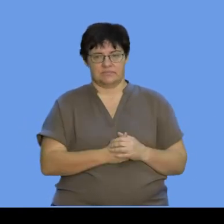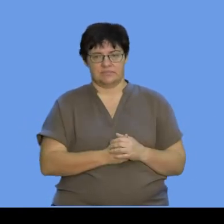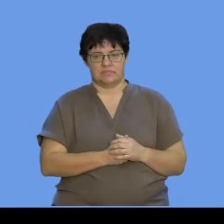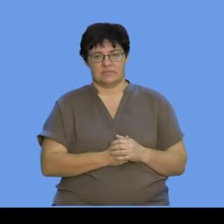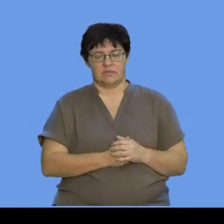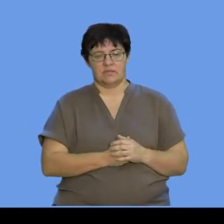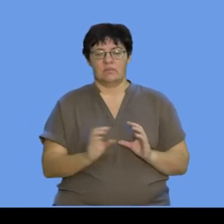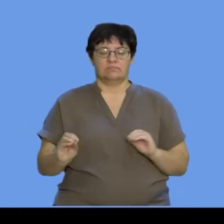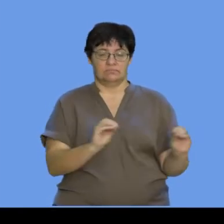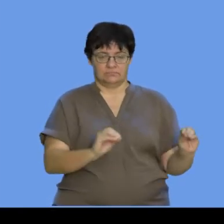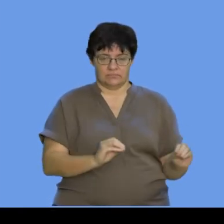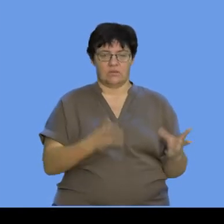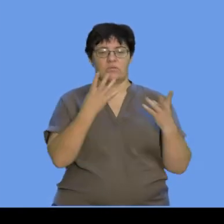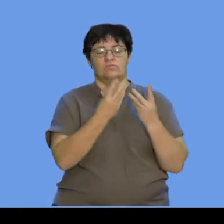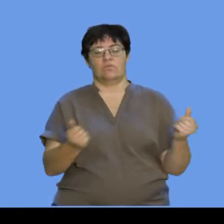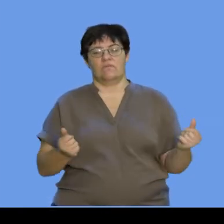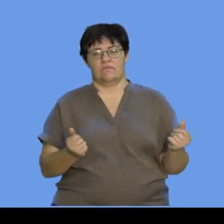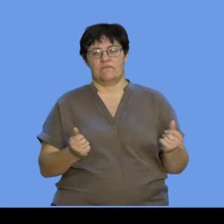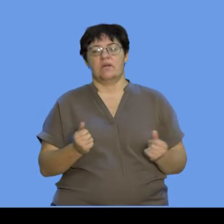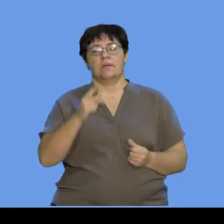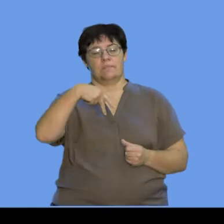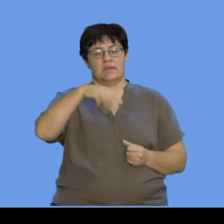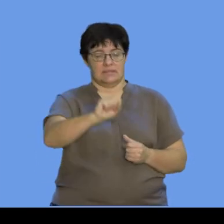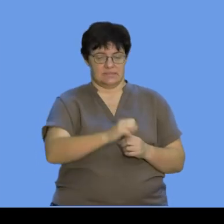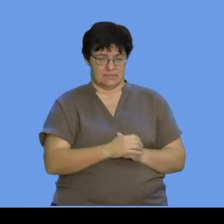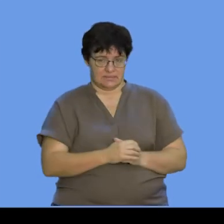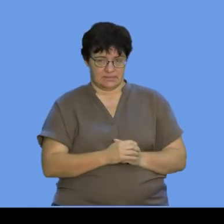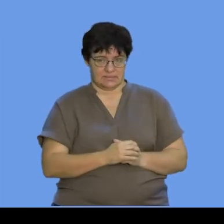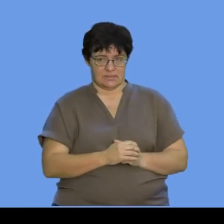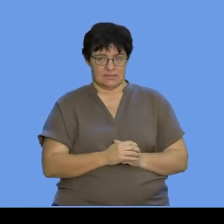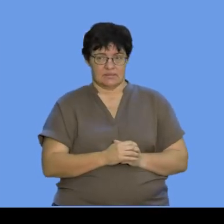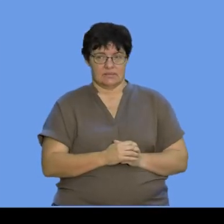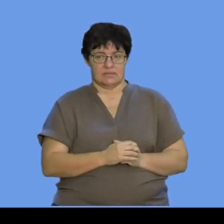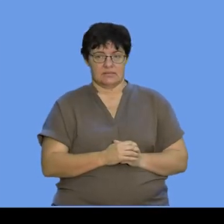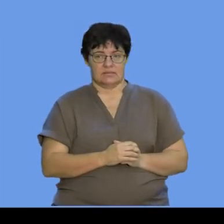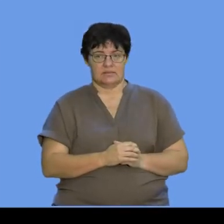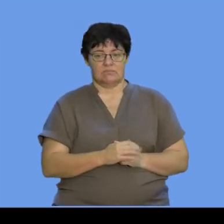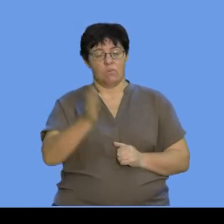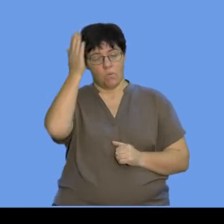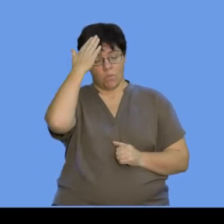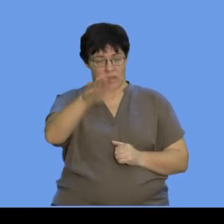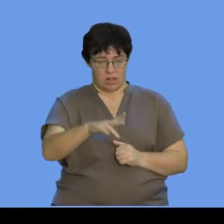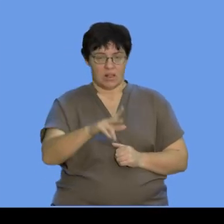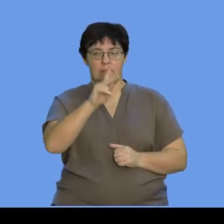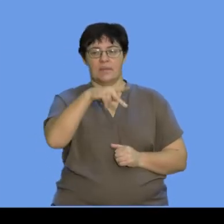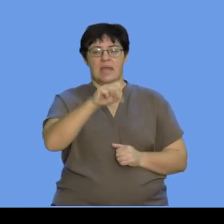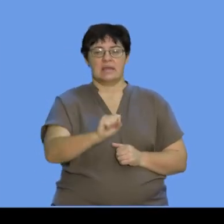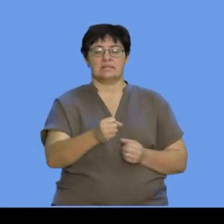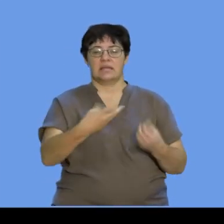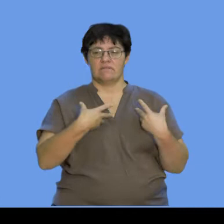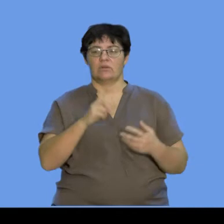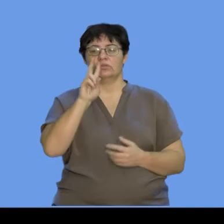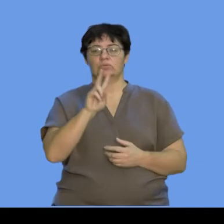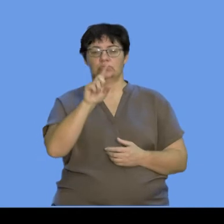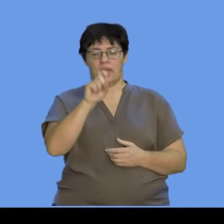let's substitute and then solve for PS, right? So what do I know? I know PS was given to me as